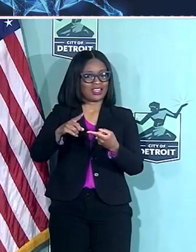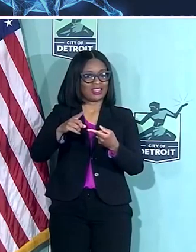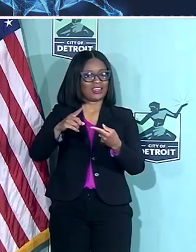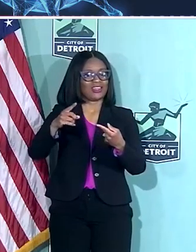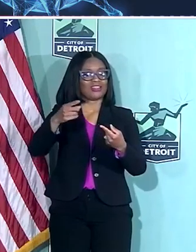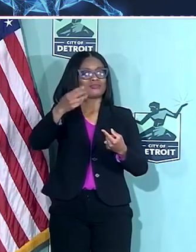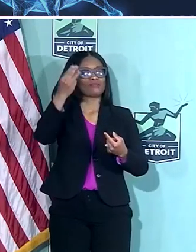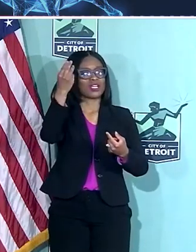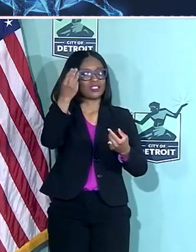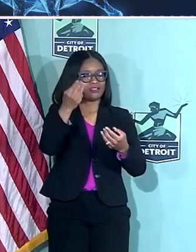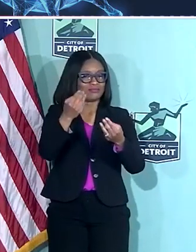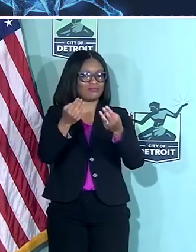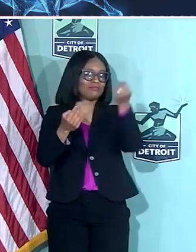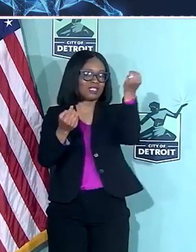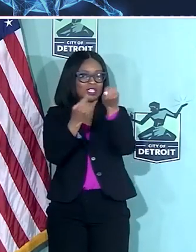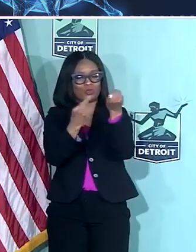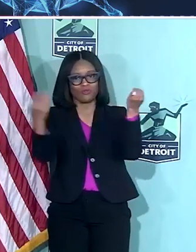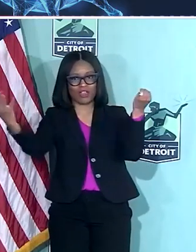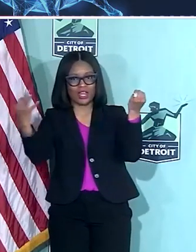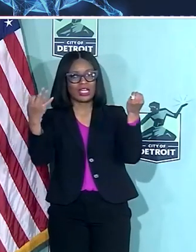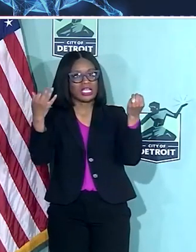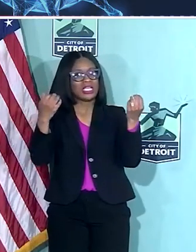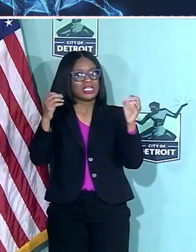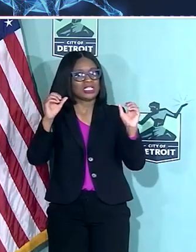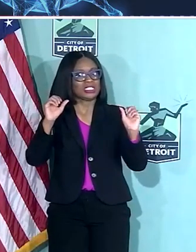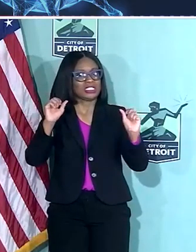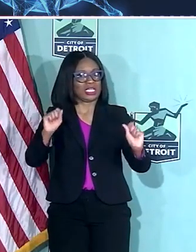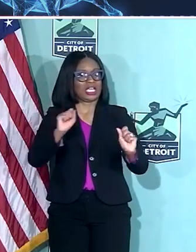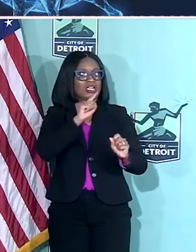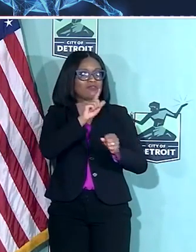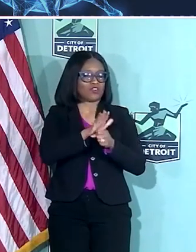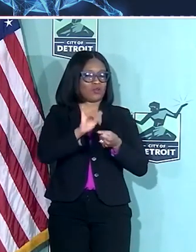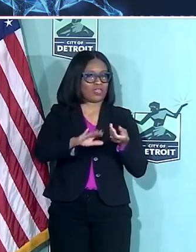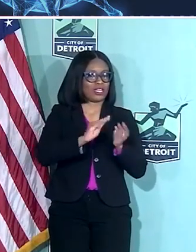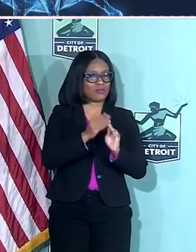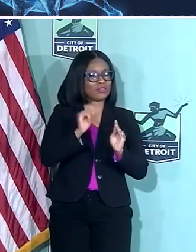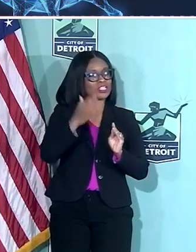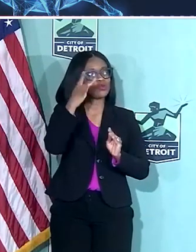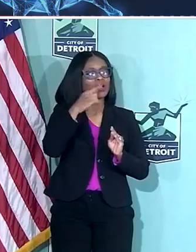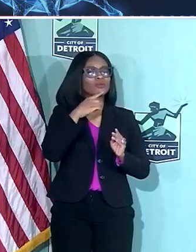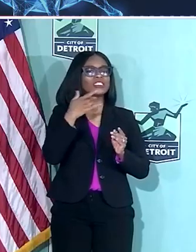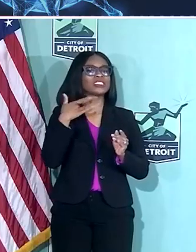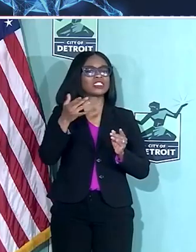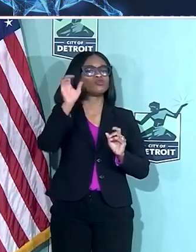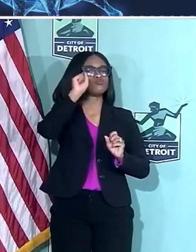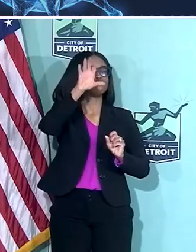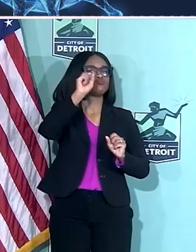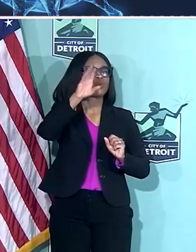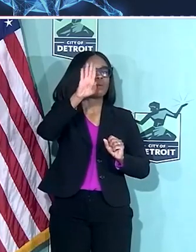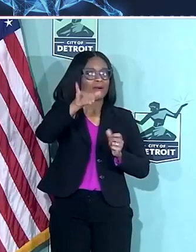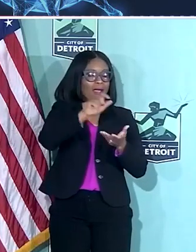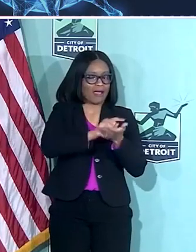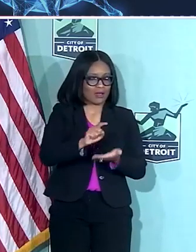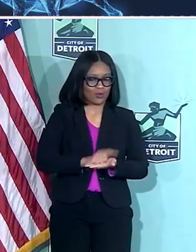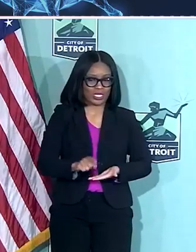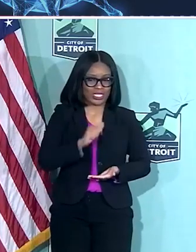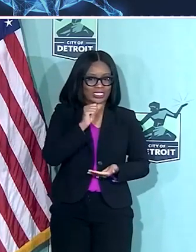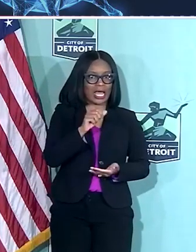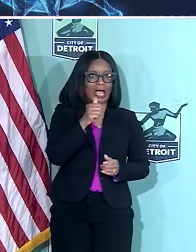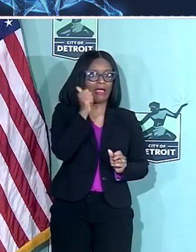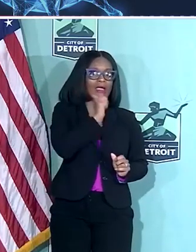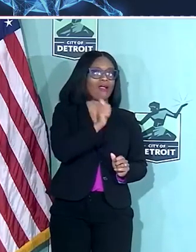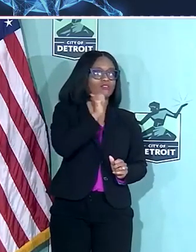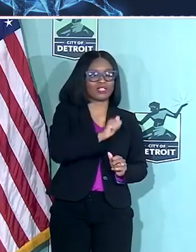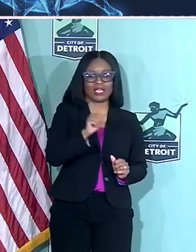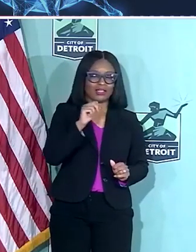Friday. So we continue. This is why we give you results a week at a time, is that a daily number, particularly a